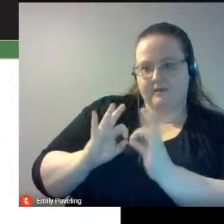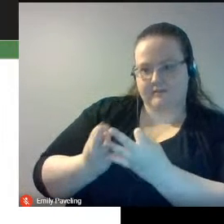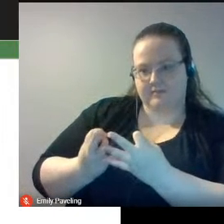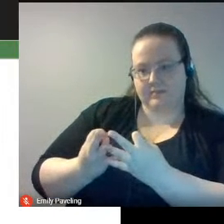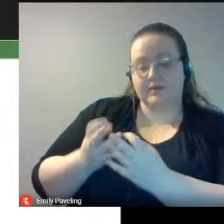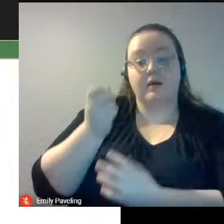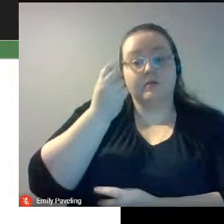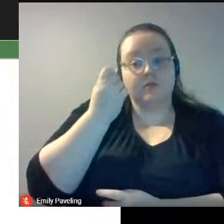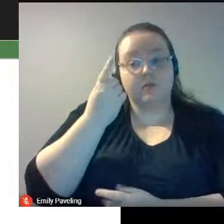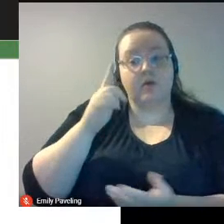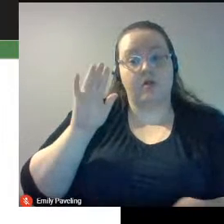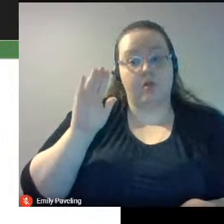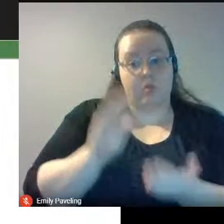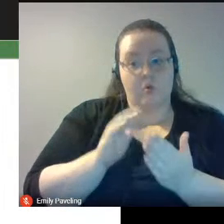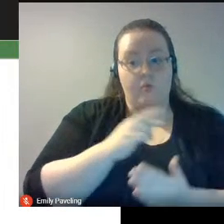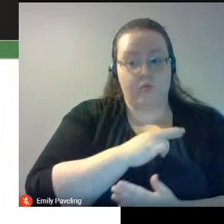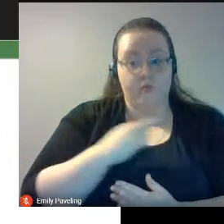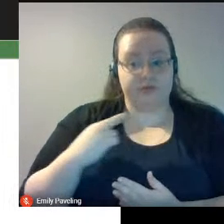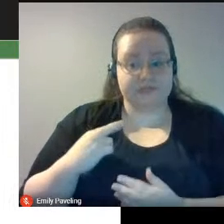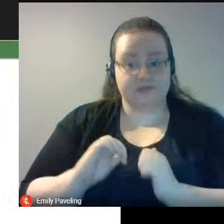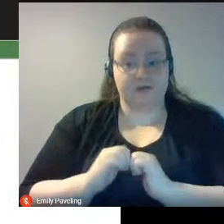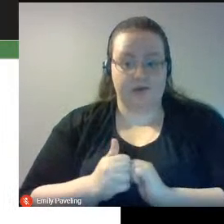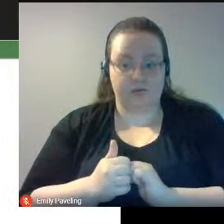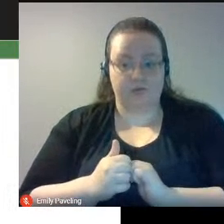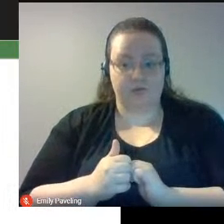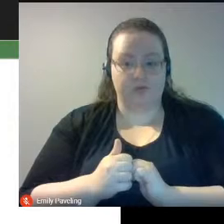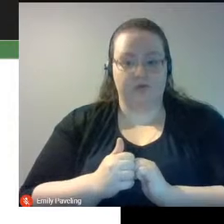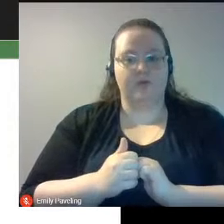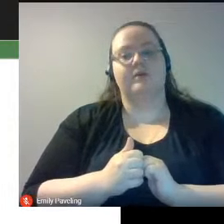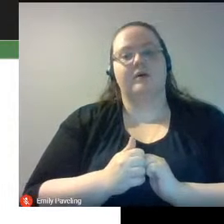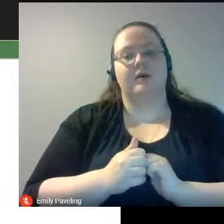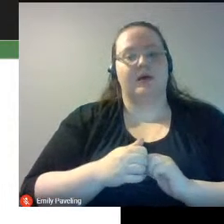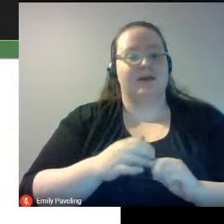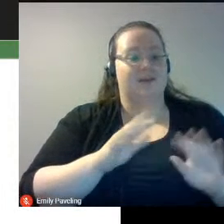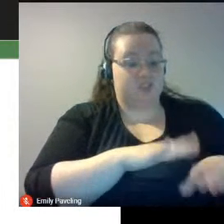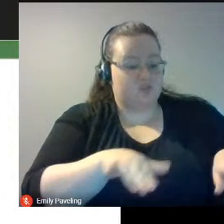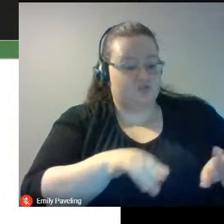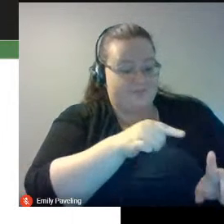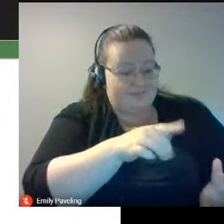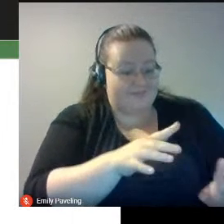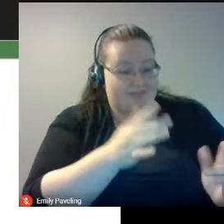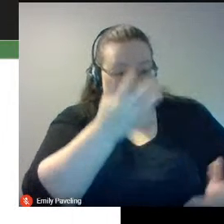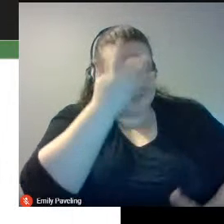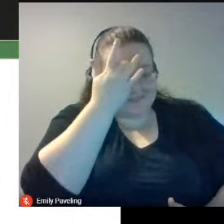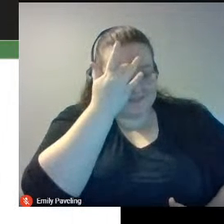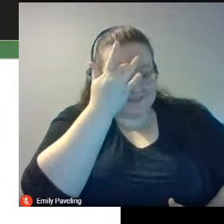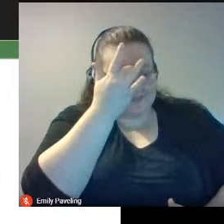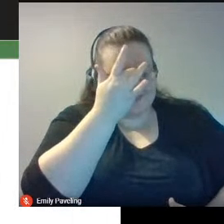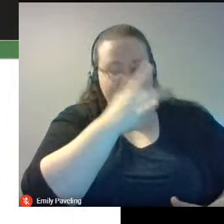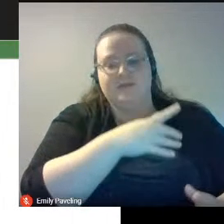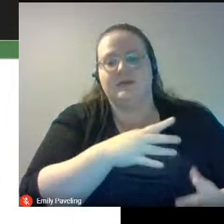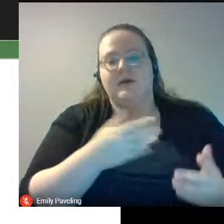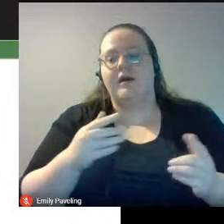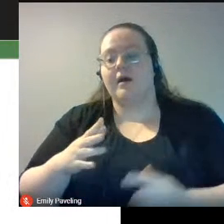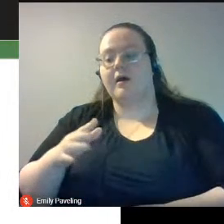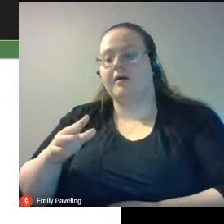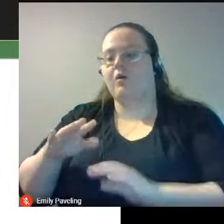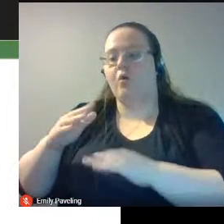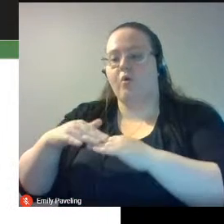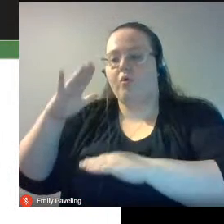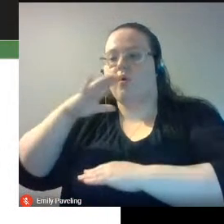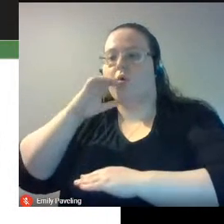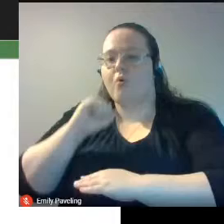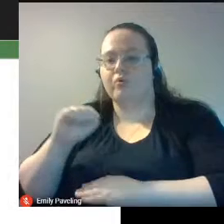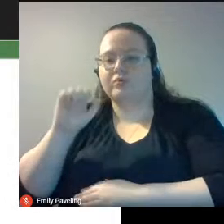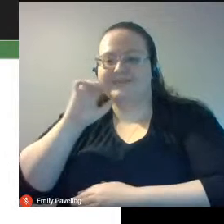risk, such as keeping sick children away from the at-risk person in your home and making sure that they are not exposed